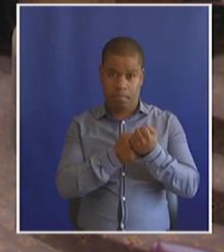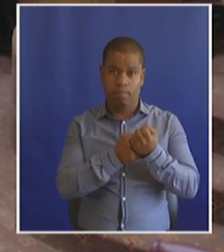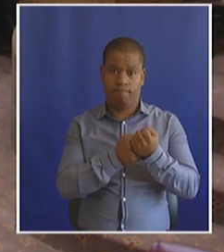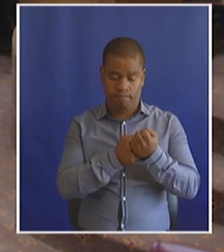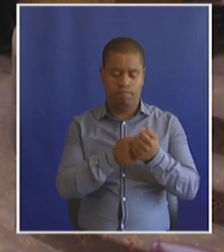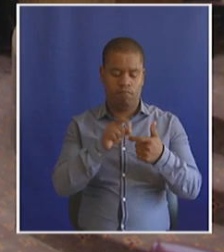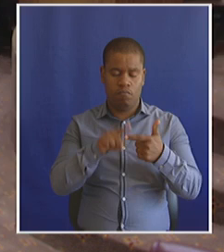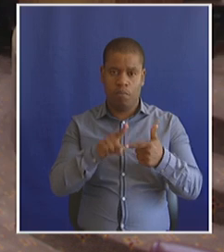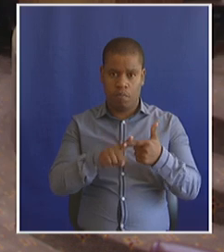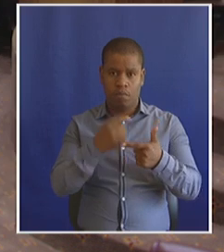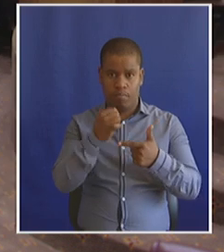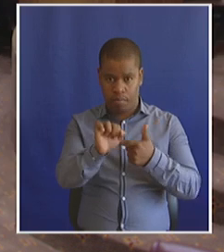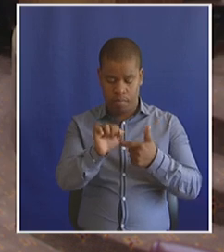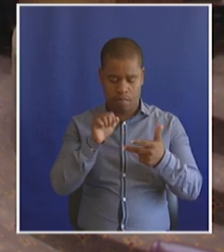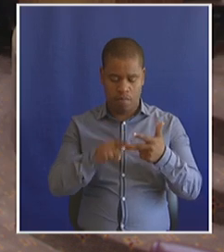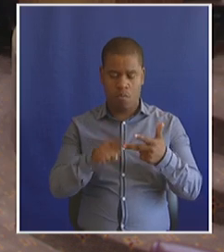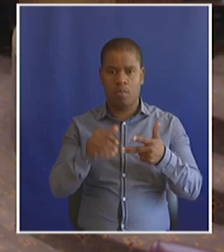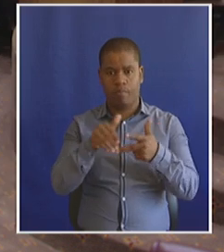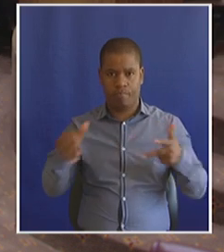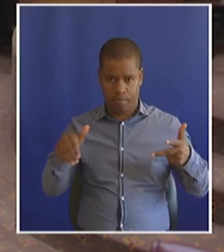against, or abstain button.